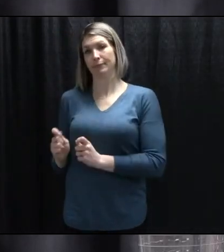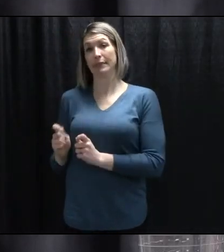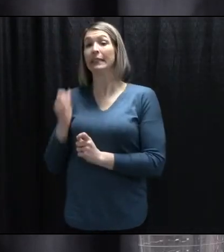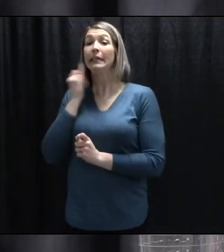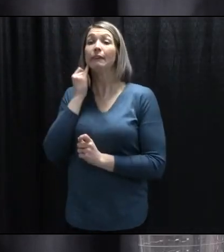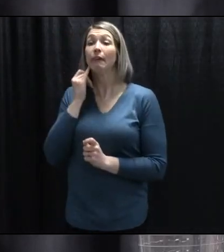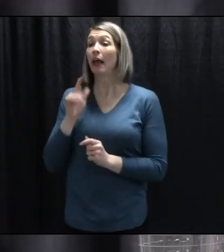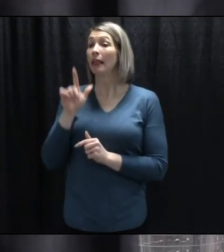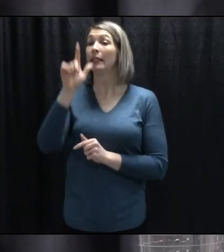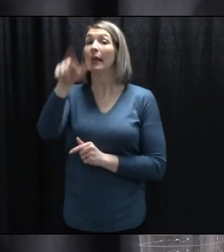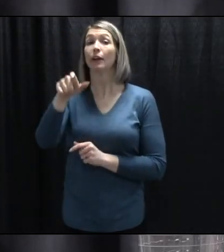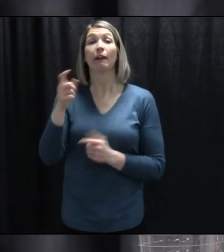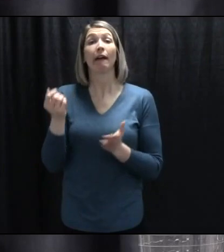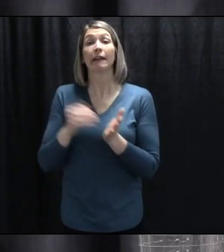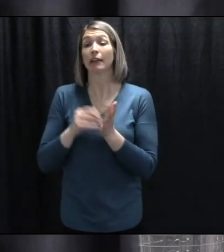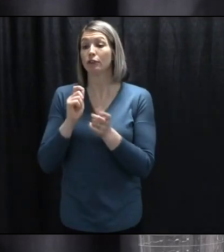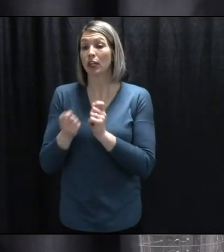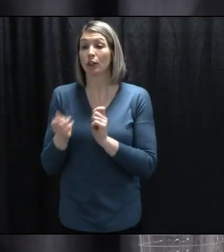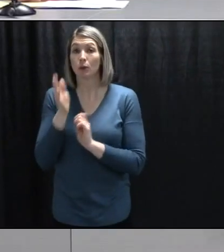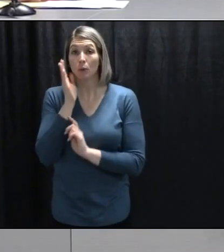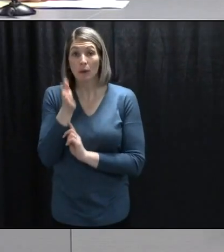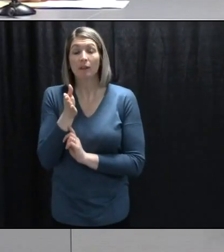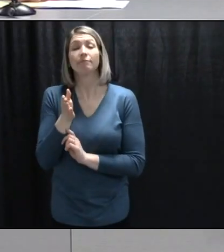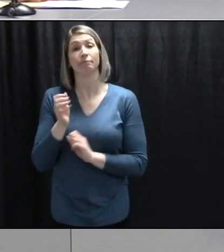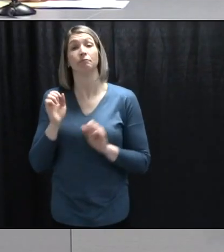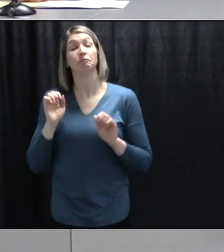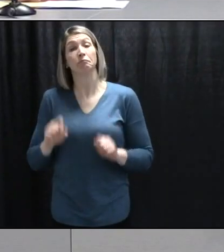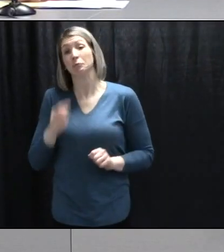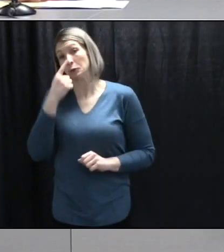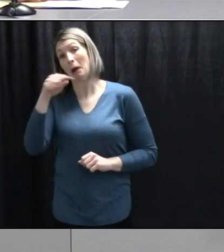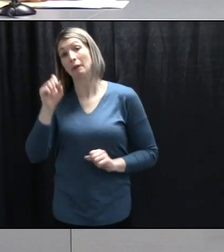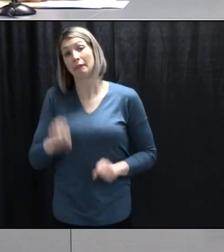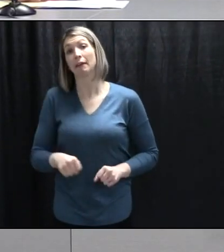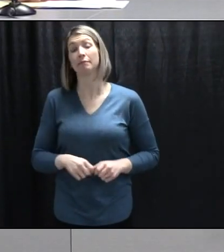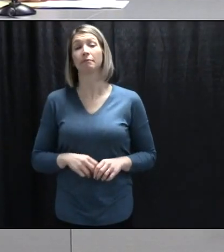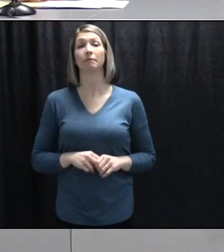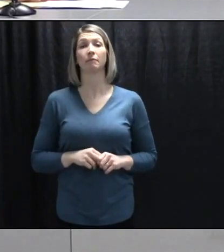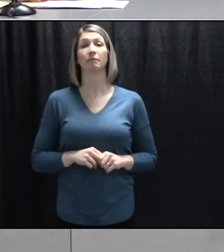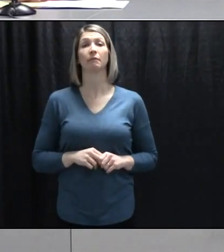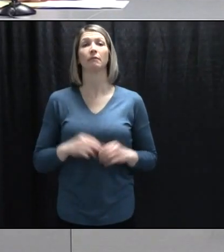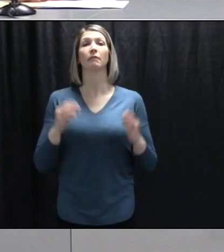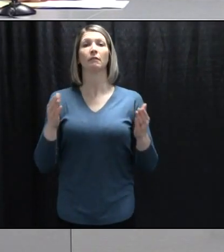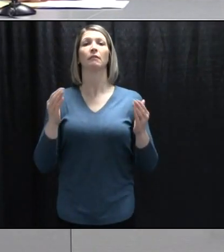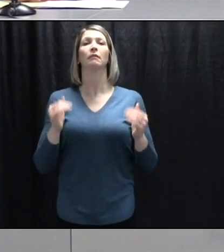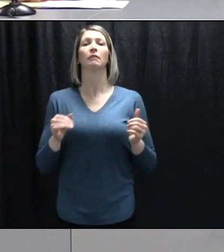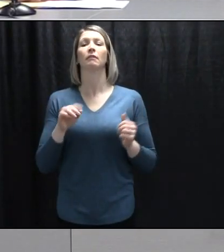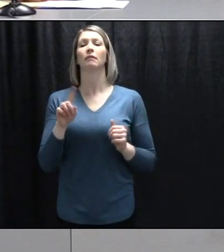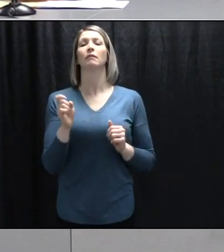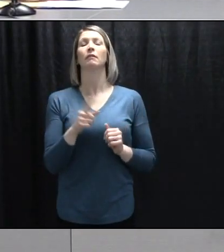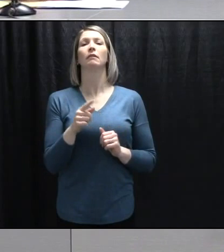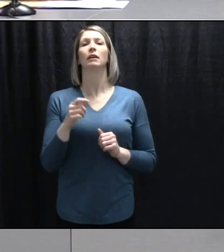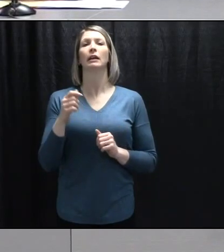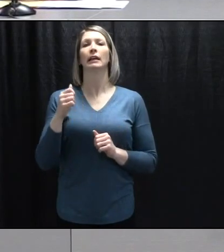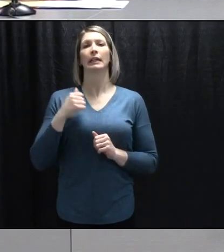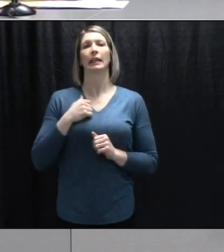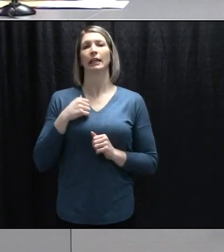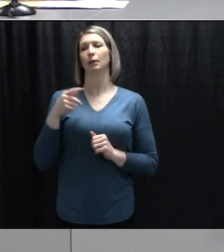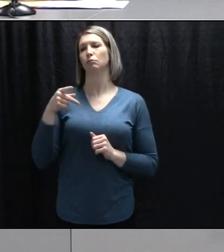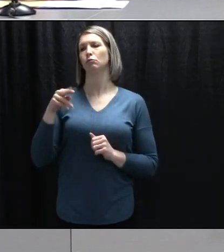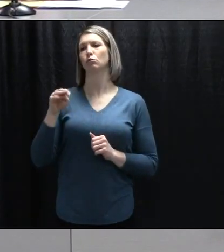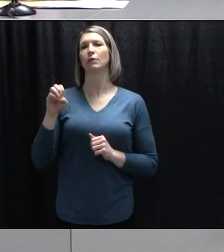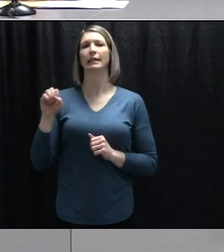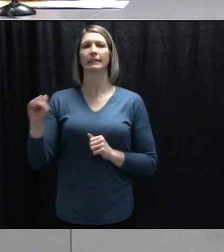will. Thank you. The next question is from Holly Mackenzie-Sutter of the Canadian Press.